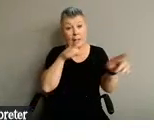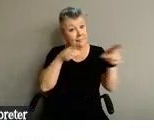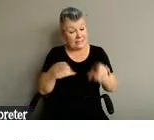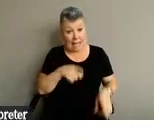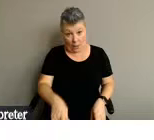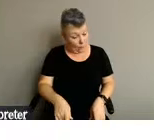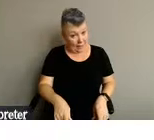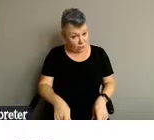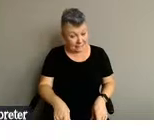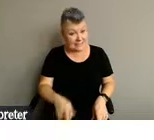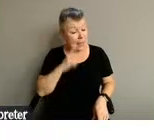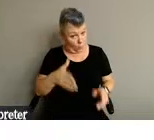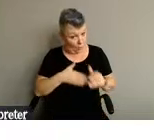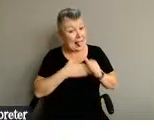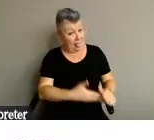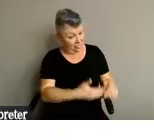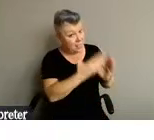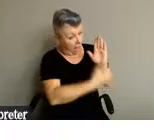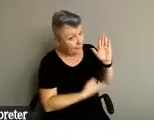remember